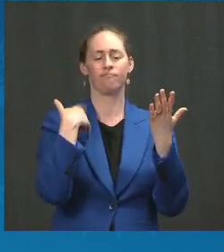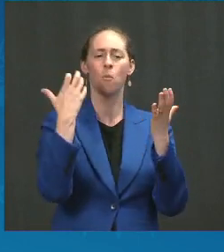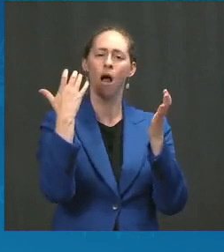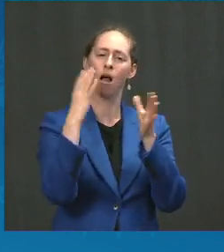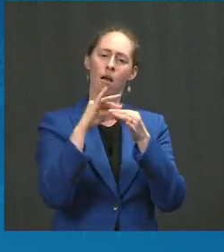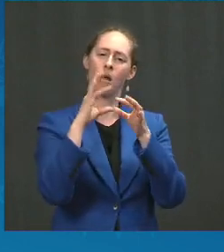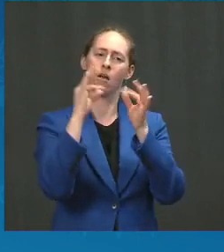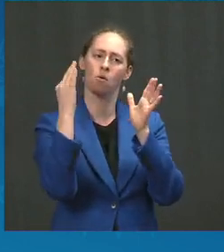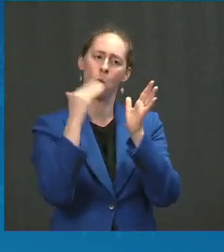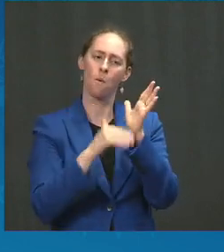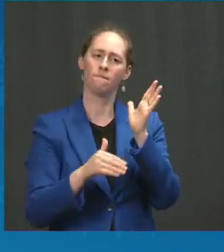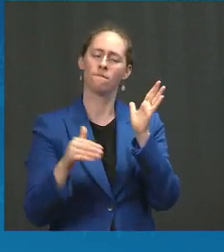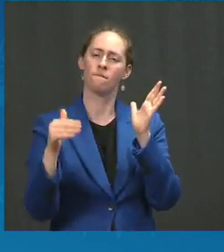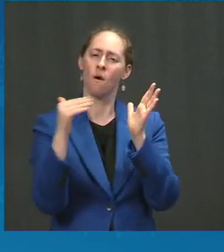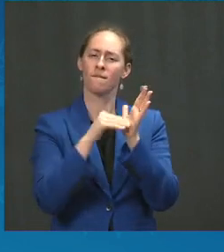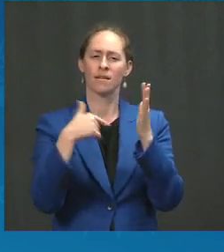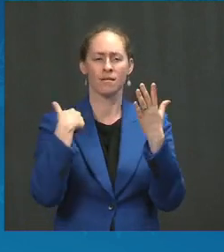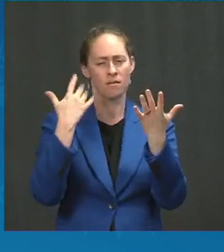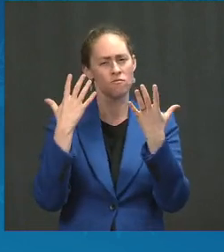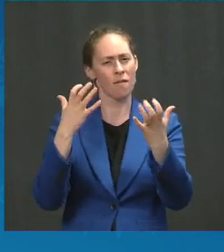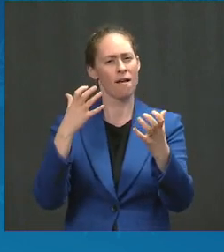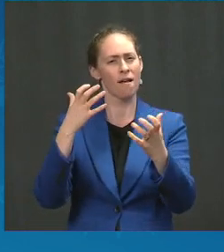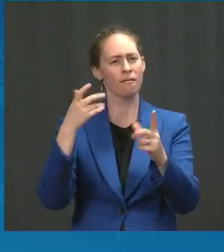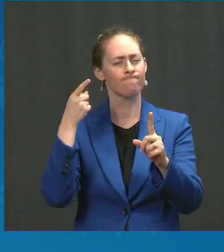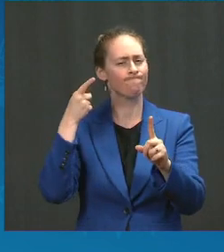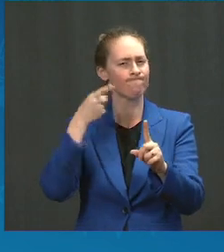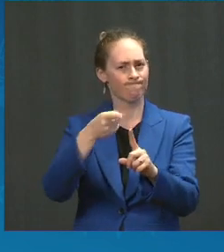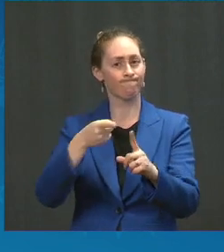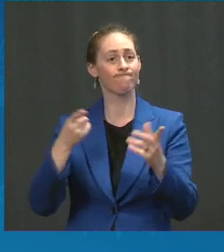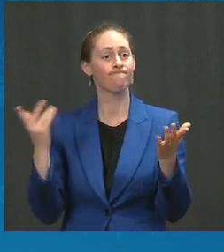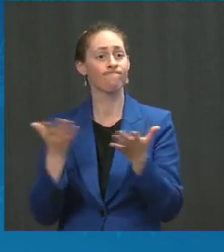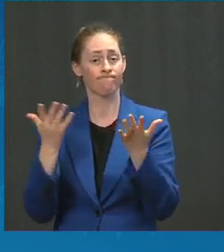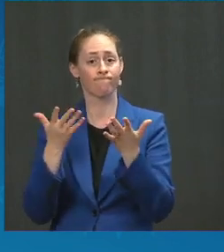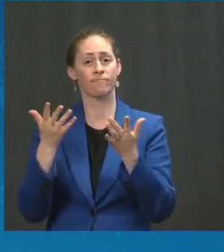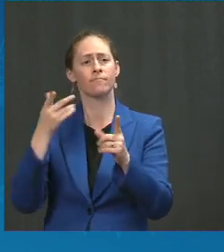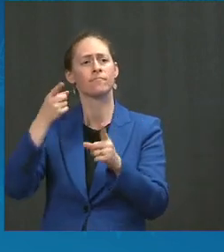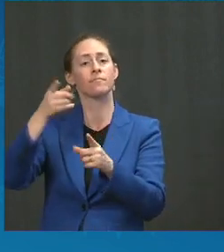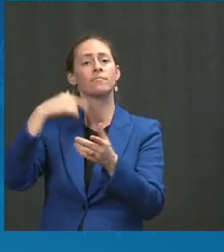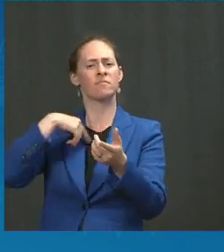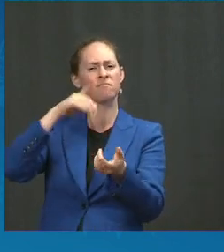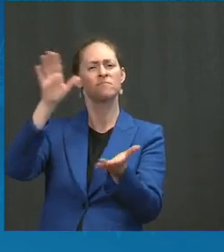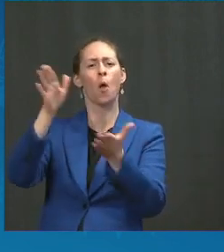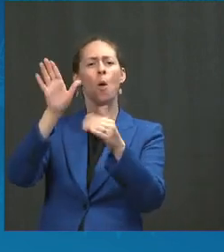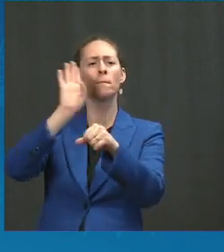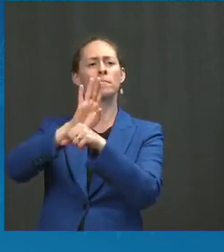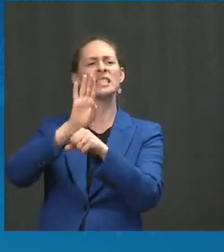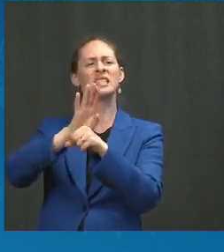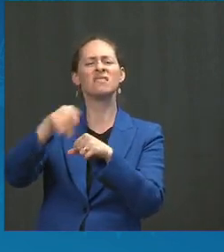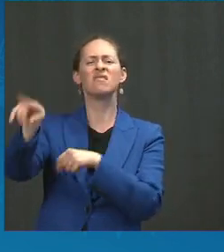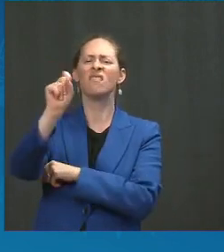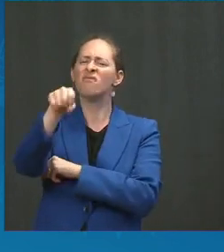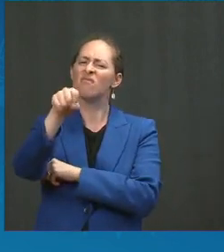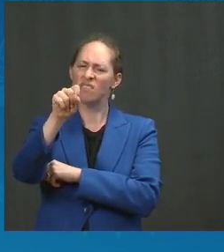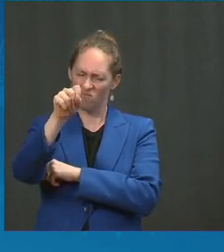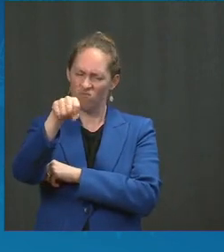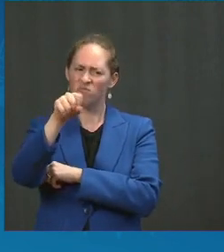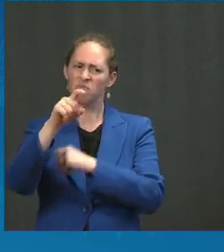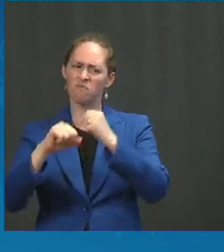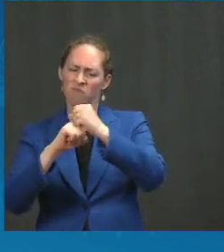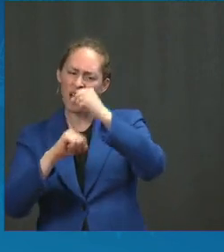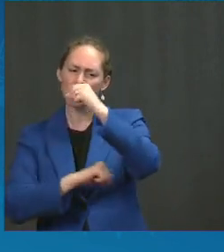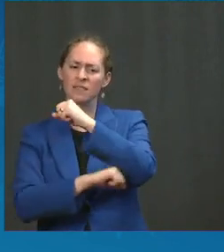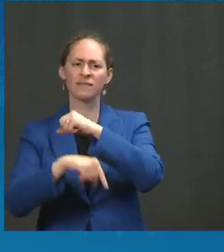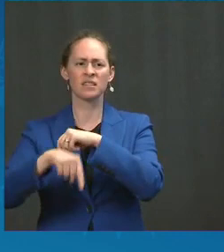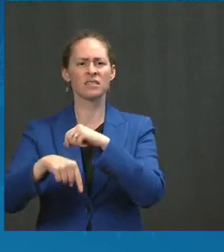as possible. I believe that our small business owners are pillars of the community. I know small businesses.